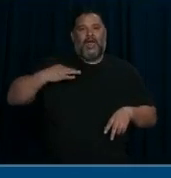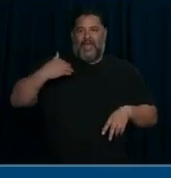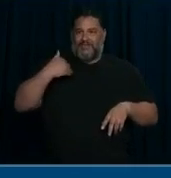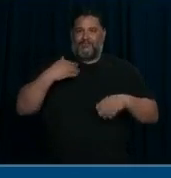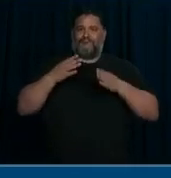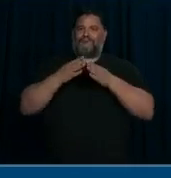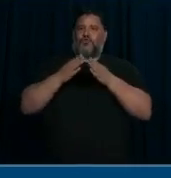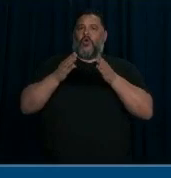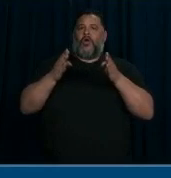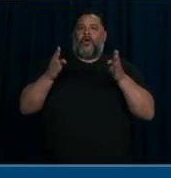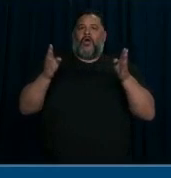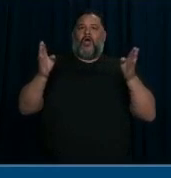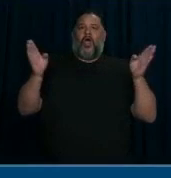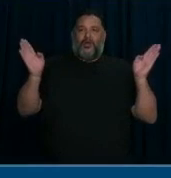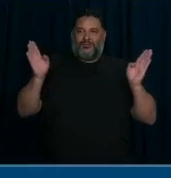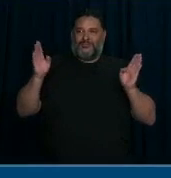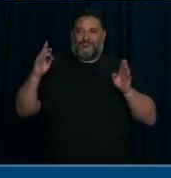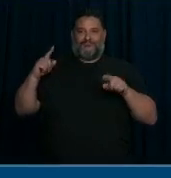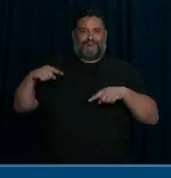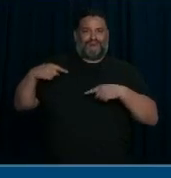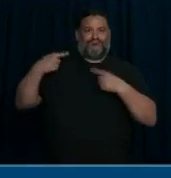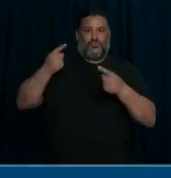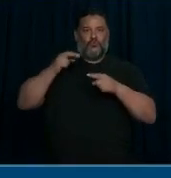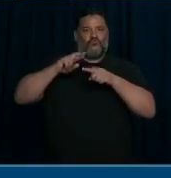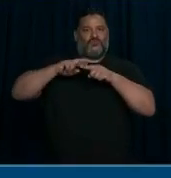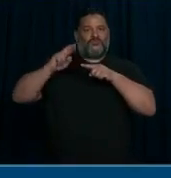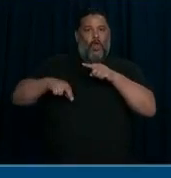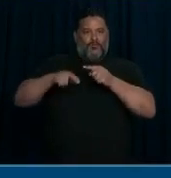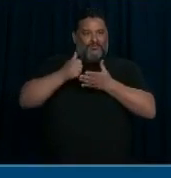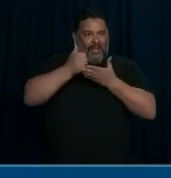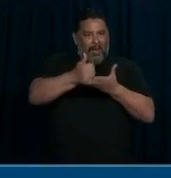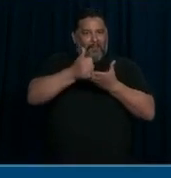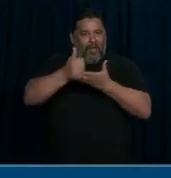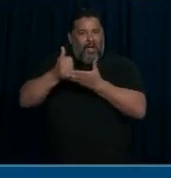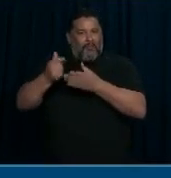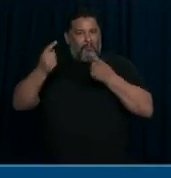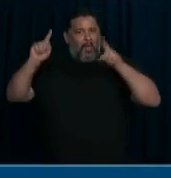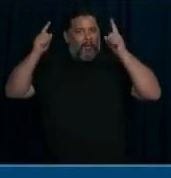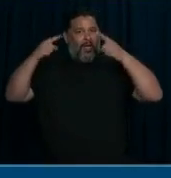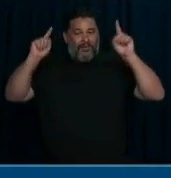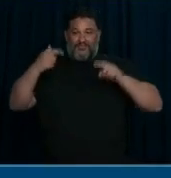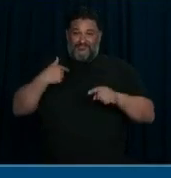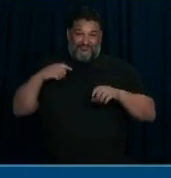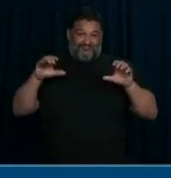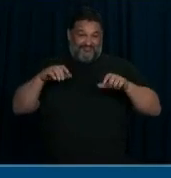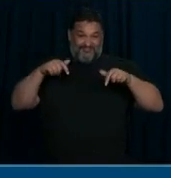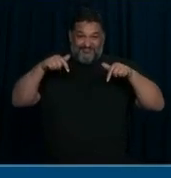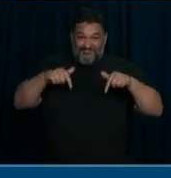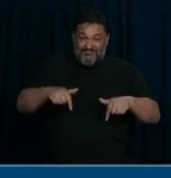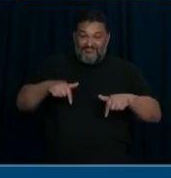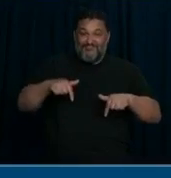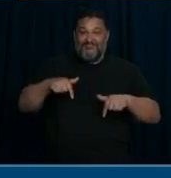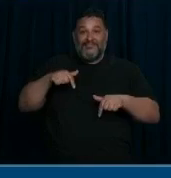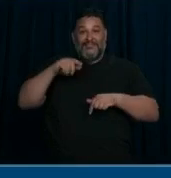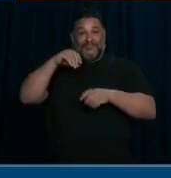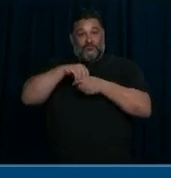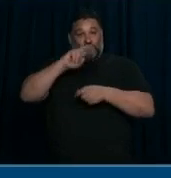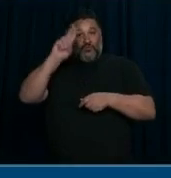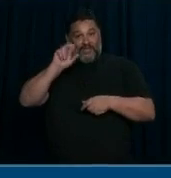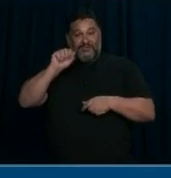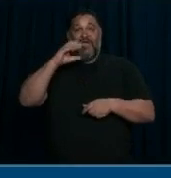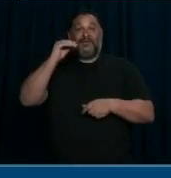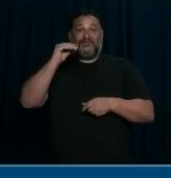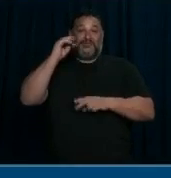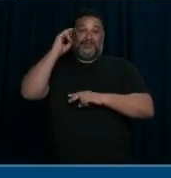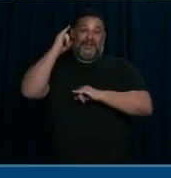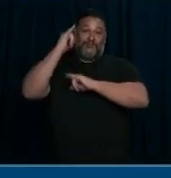broadest set of results that have helped people? I have done that domestically, I've done that internationally. That would be